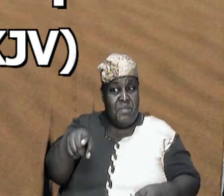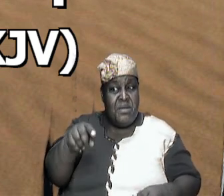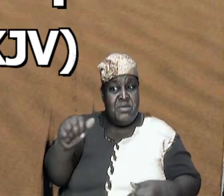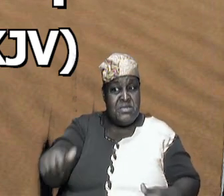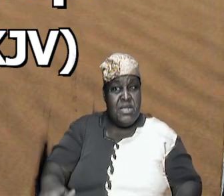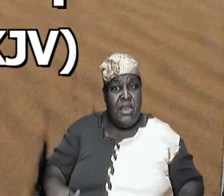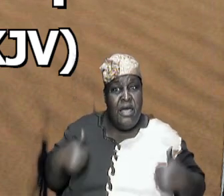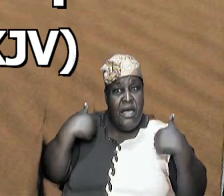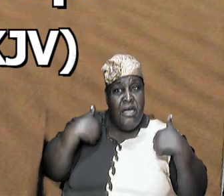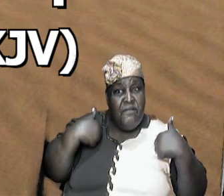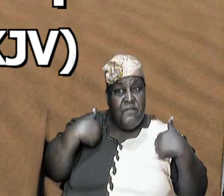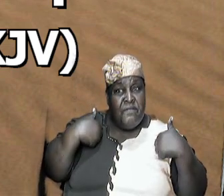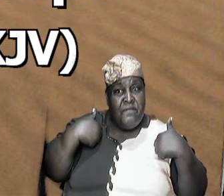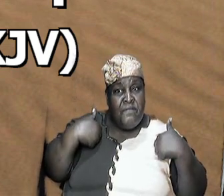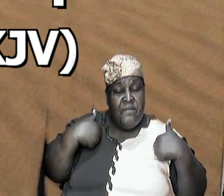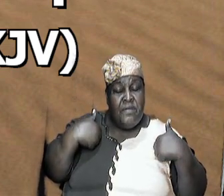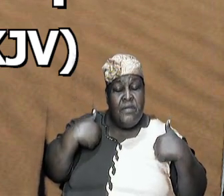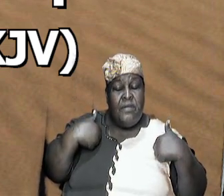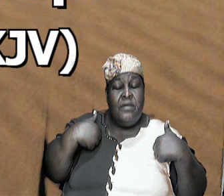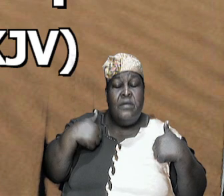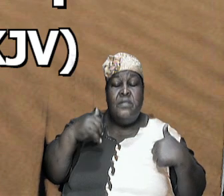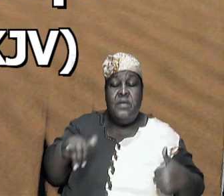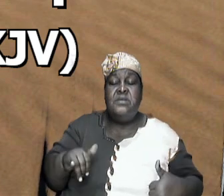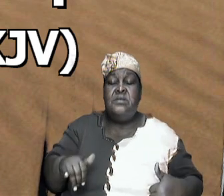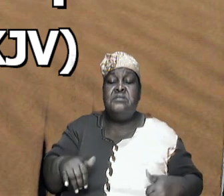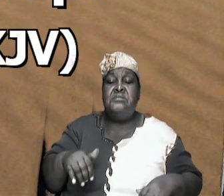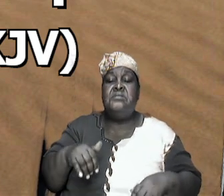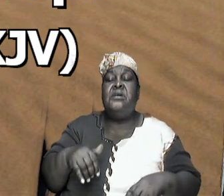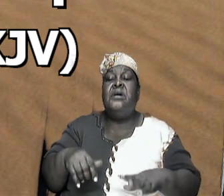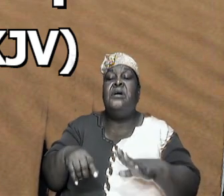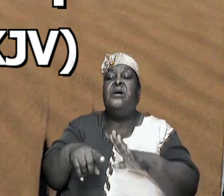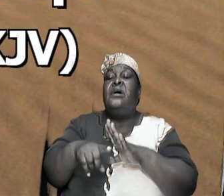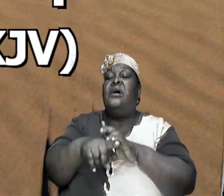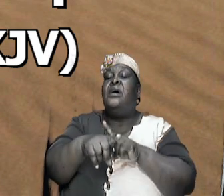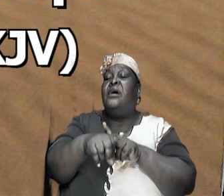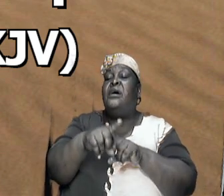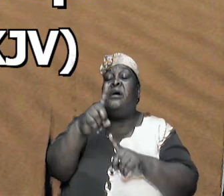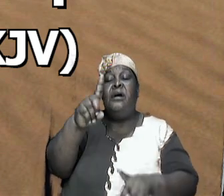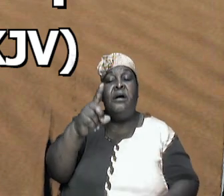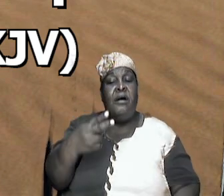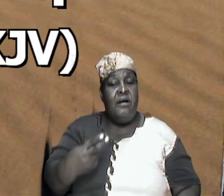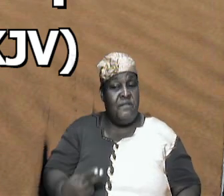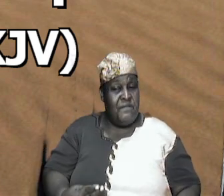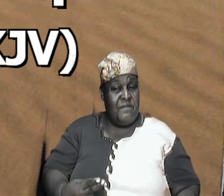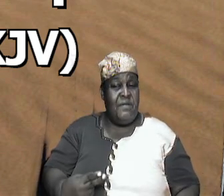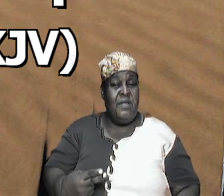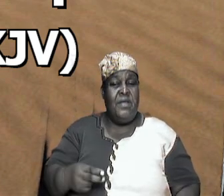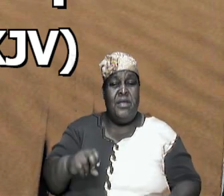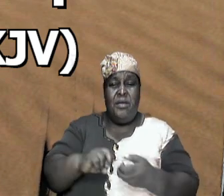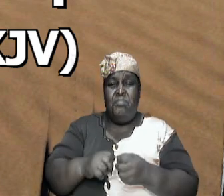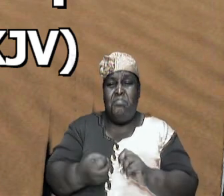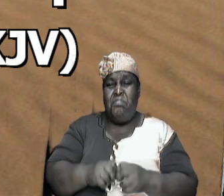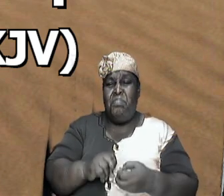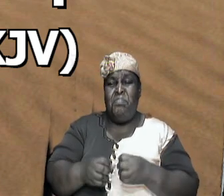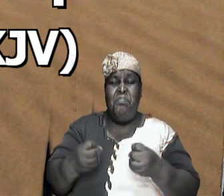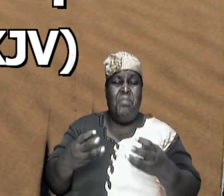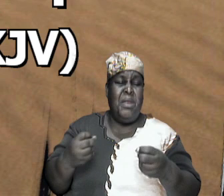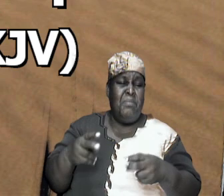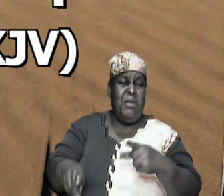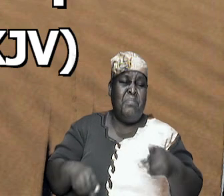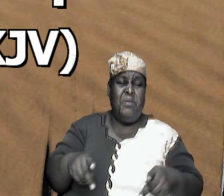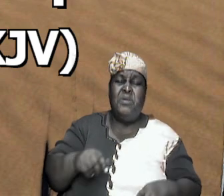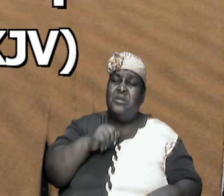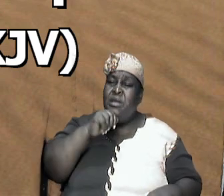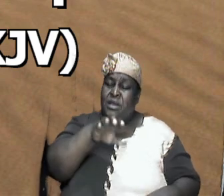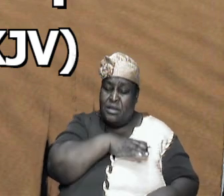know, he lacked something. And that is half of the problem. A lot of the persons are not Christians because they don't recognize this.